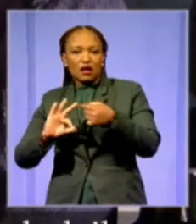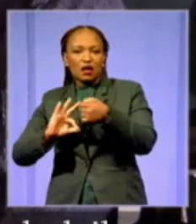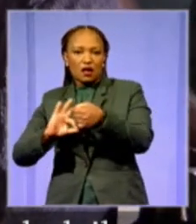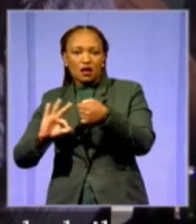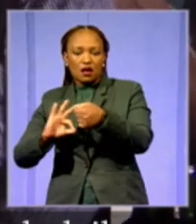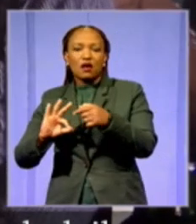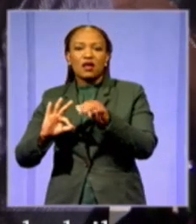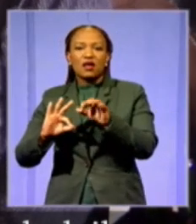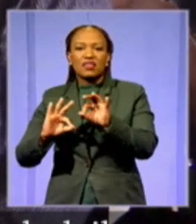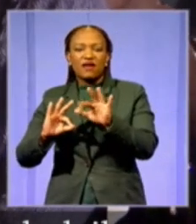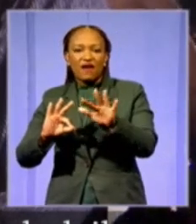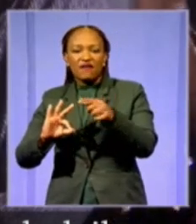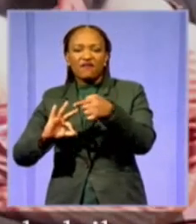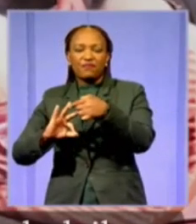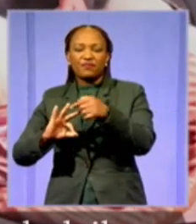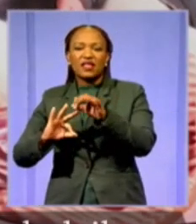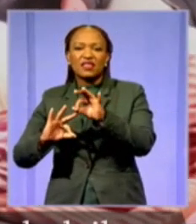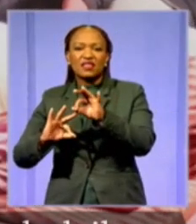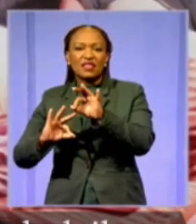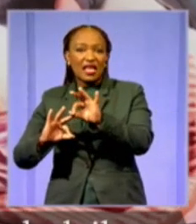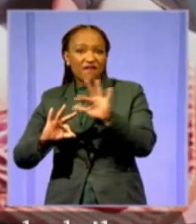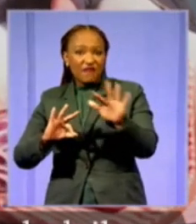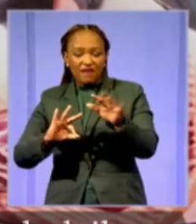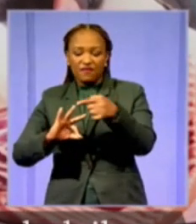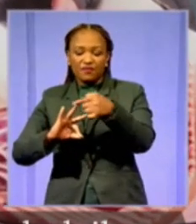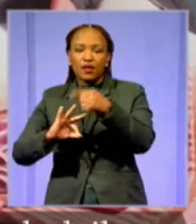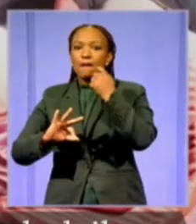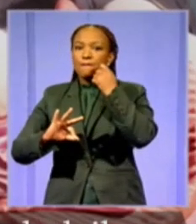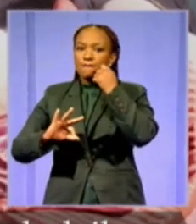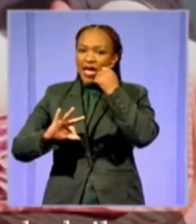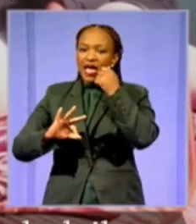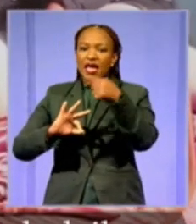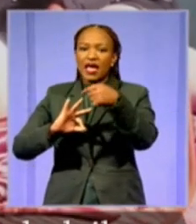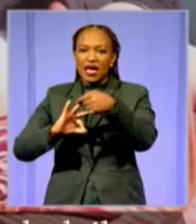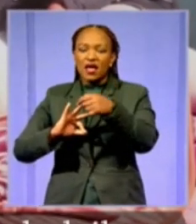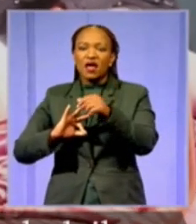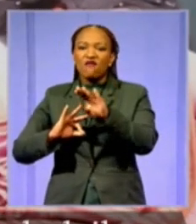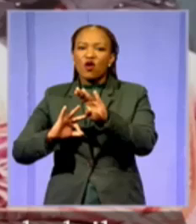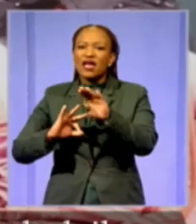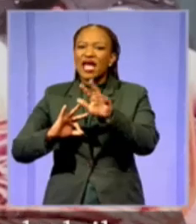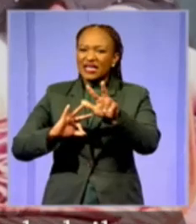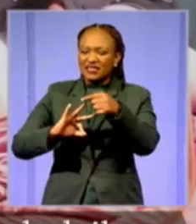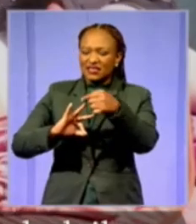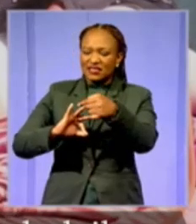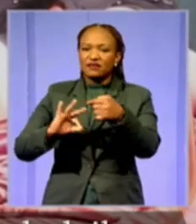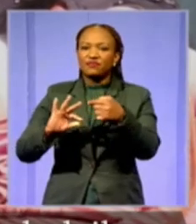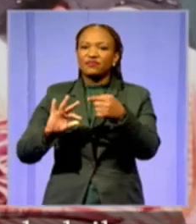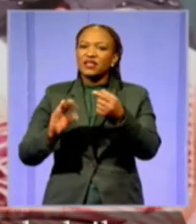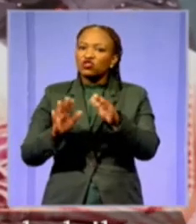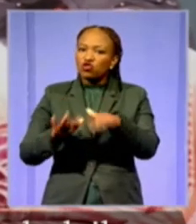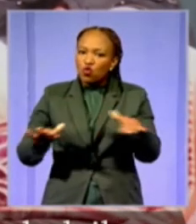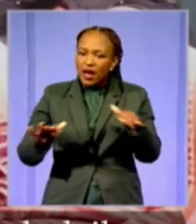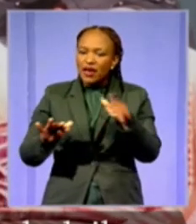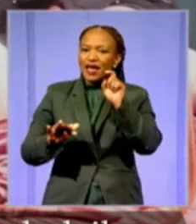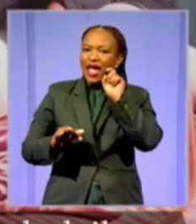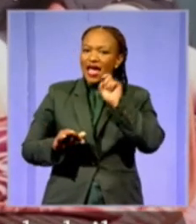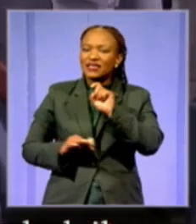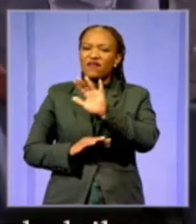le 55, monna wa dingwaga di le 48, bana ba dingwaga tse di magareng ga 5